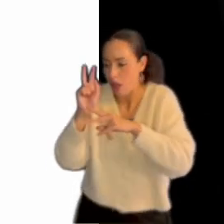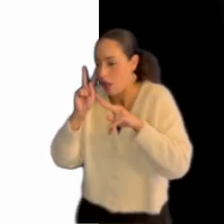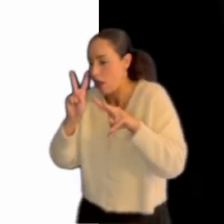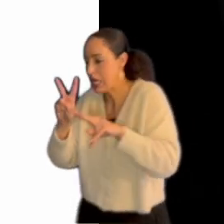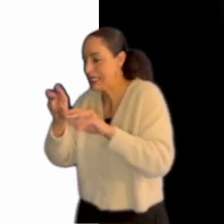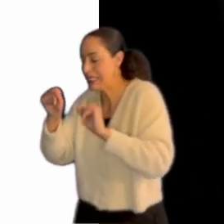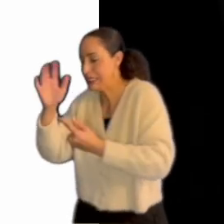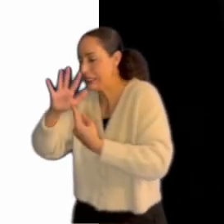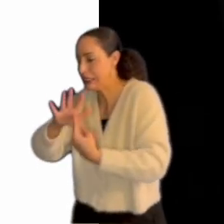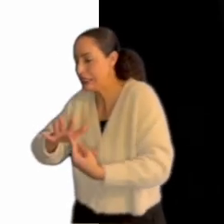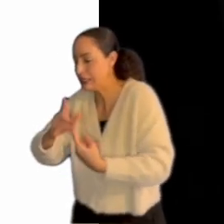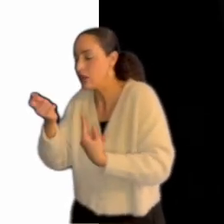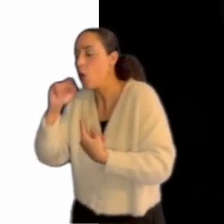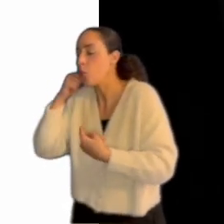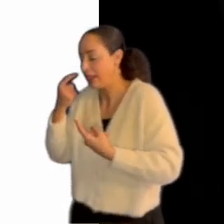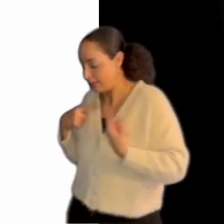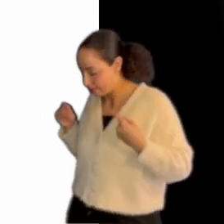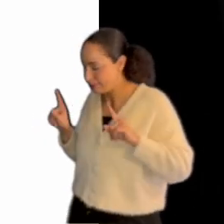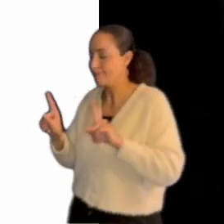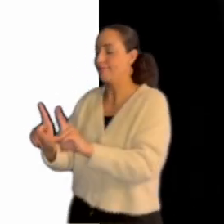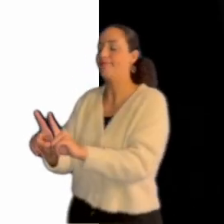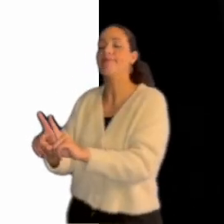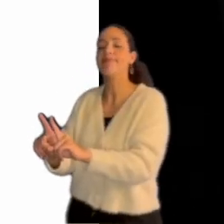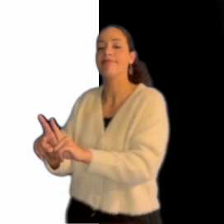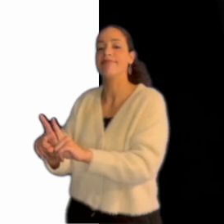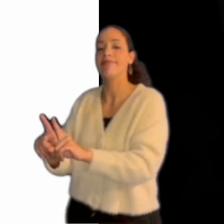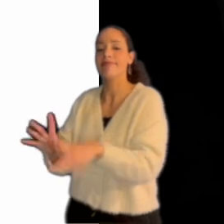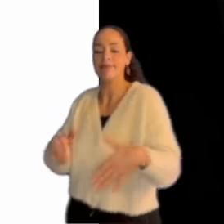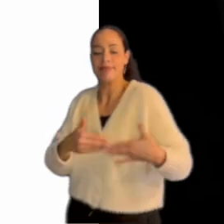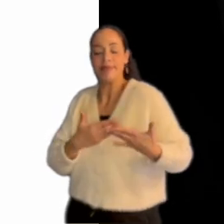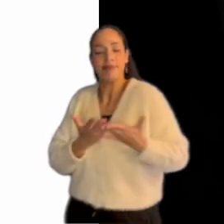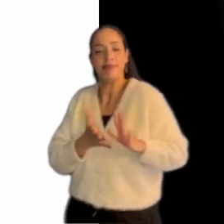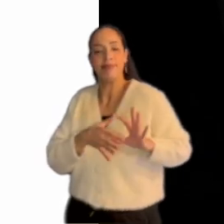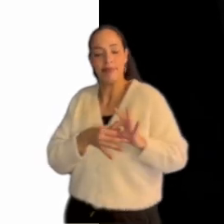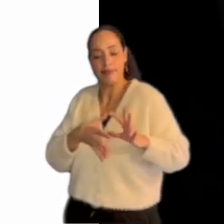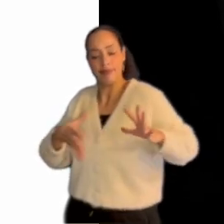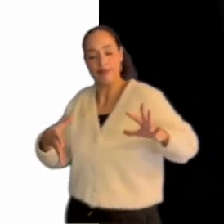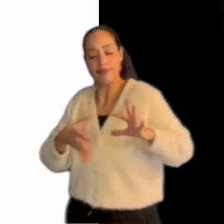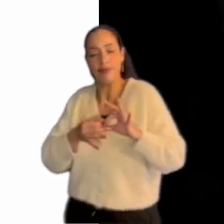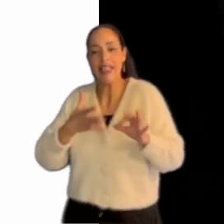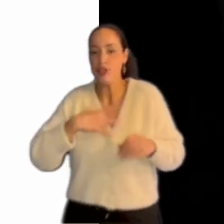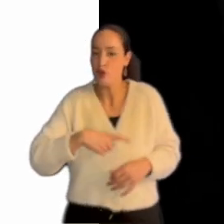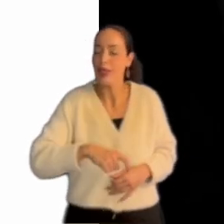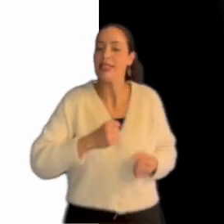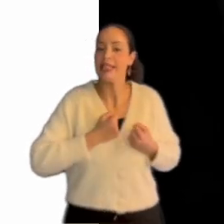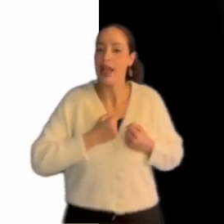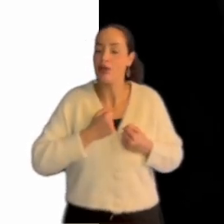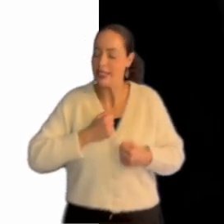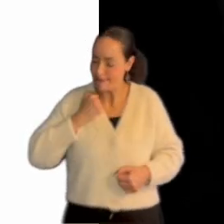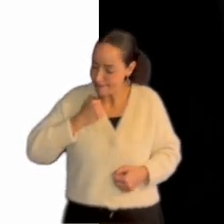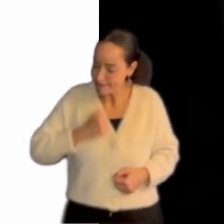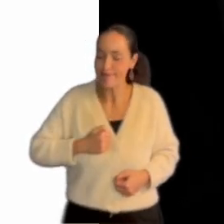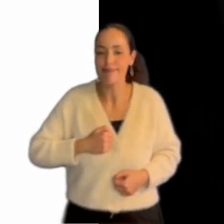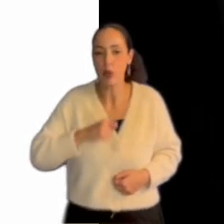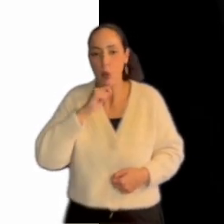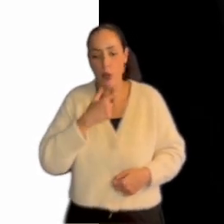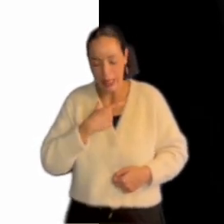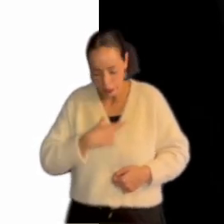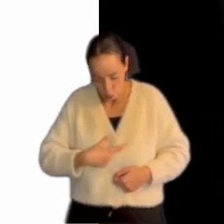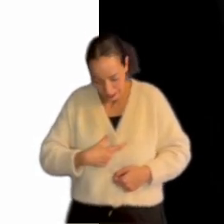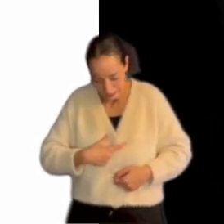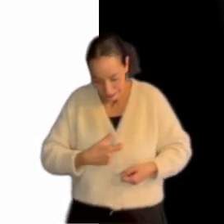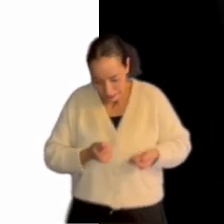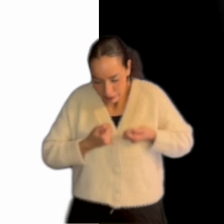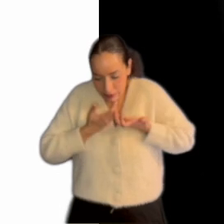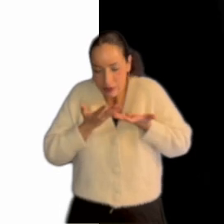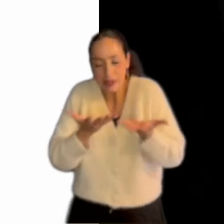others. It requires our dedication to step into this darkness and act with our whole hearts, even when it might break our hearts.